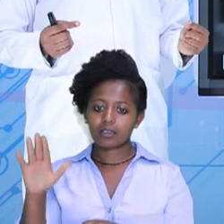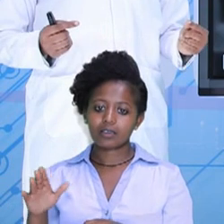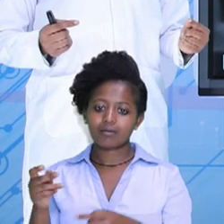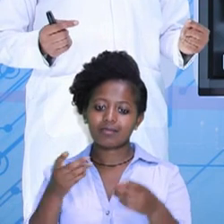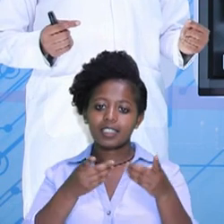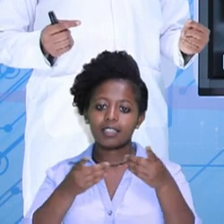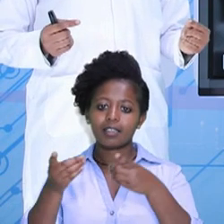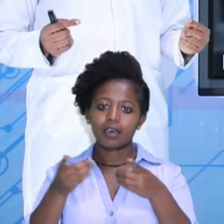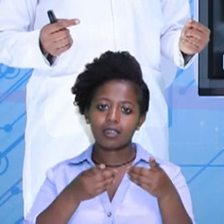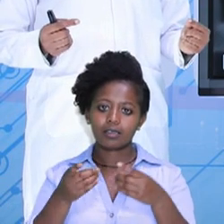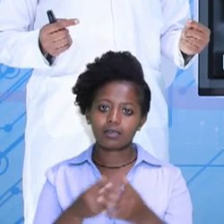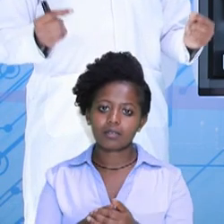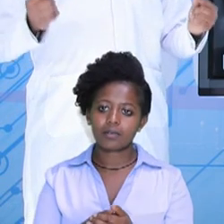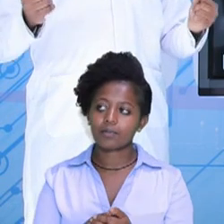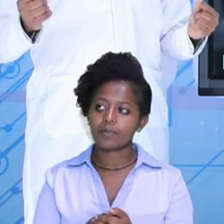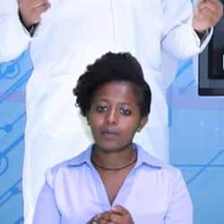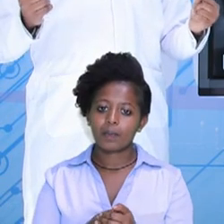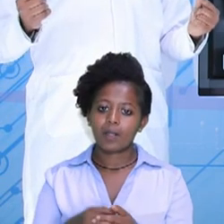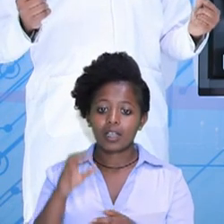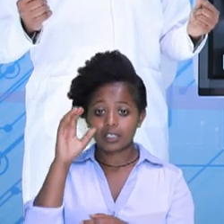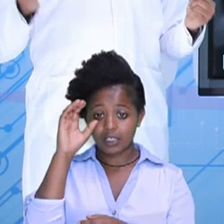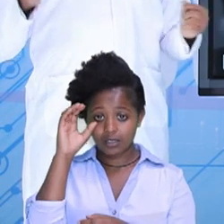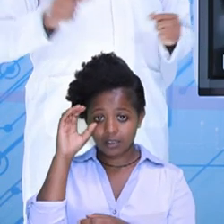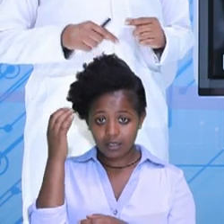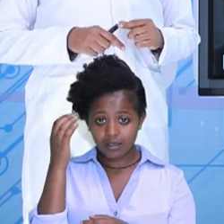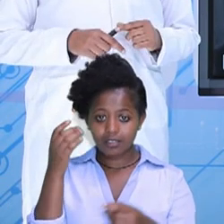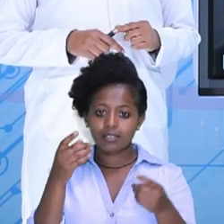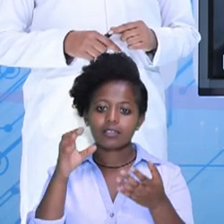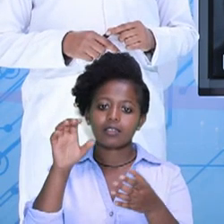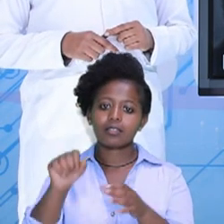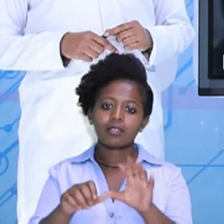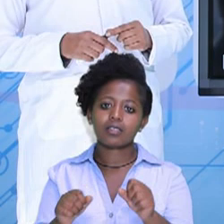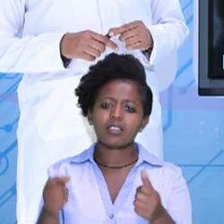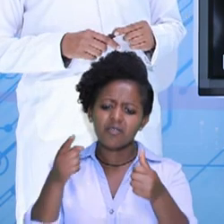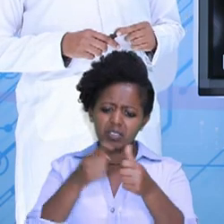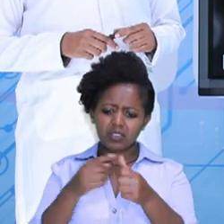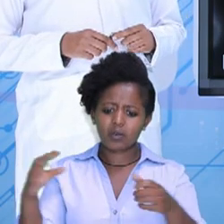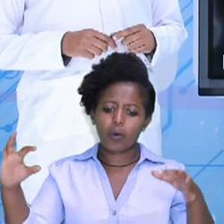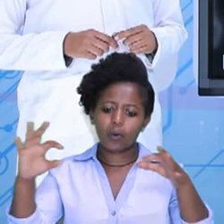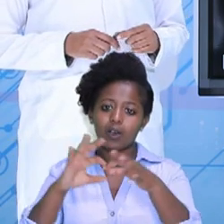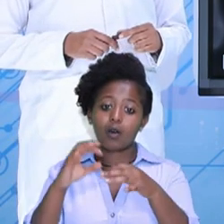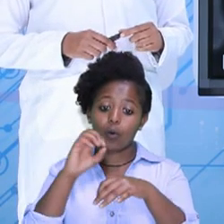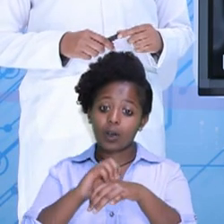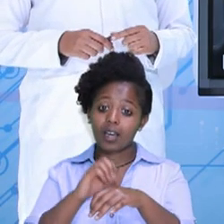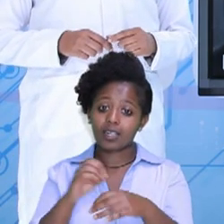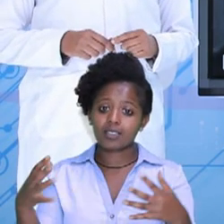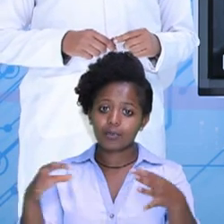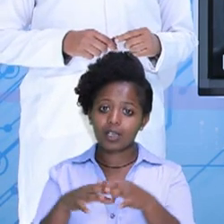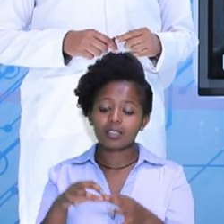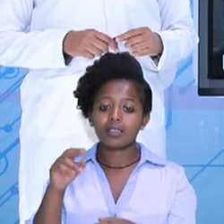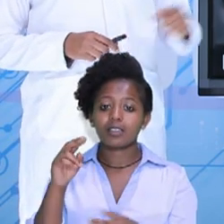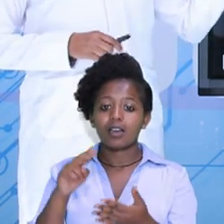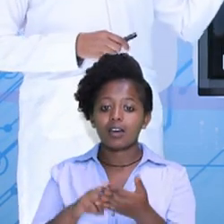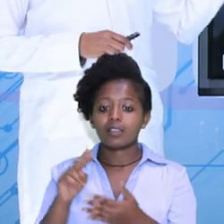By the way, the Chinese state for the first time organized by Han